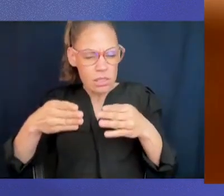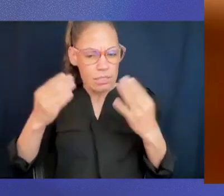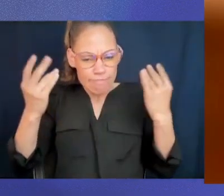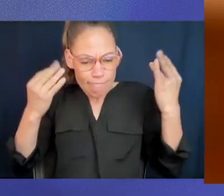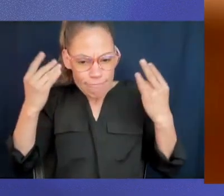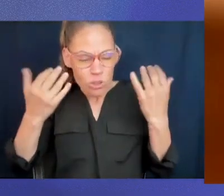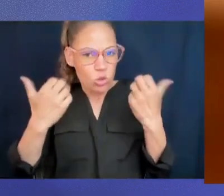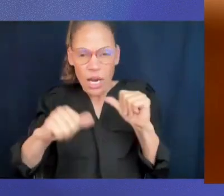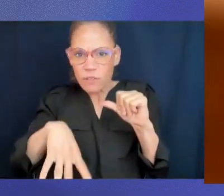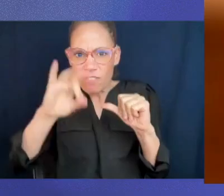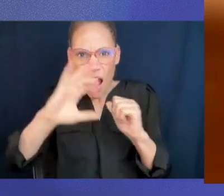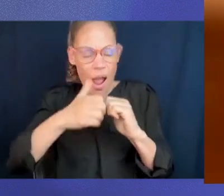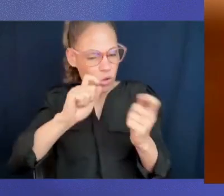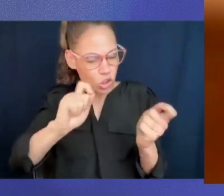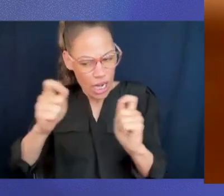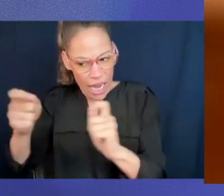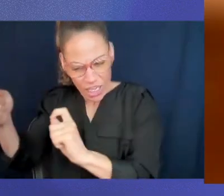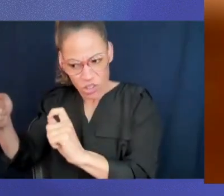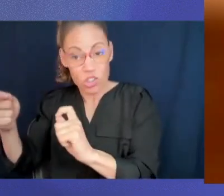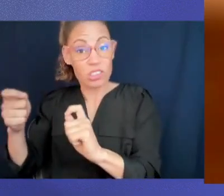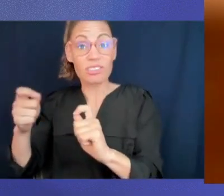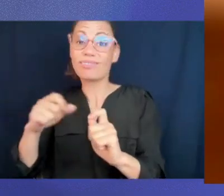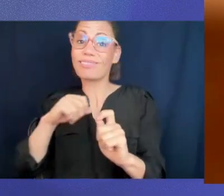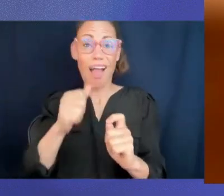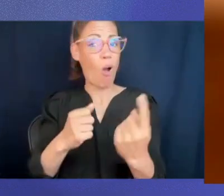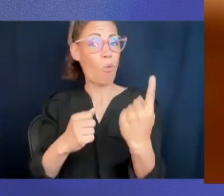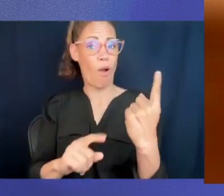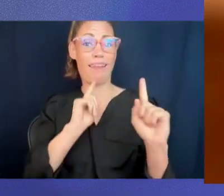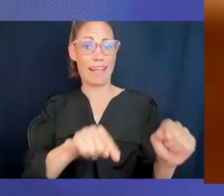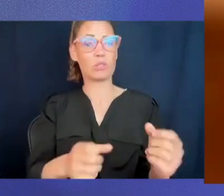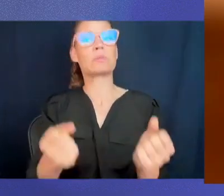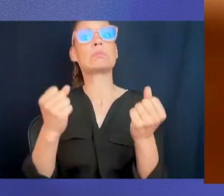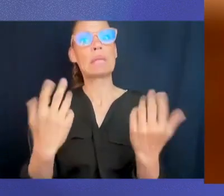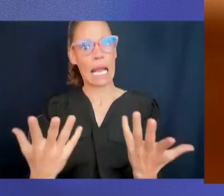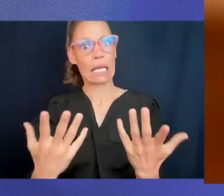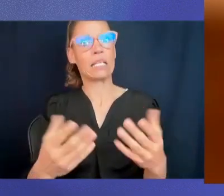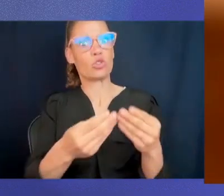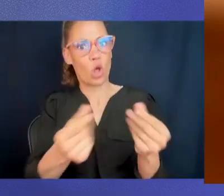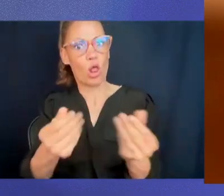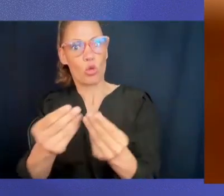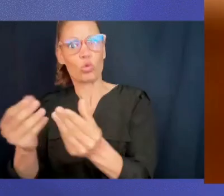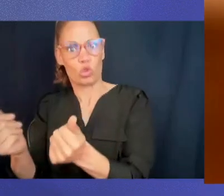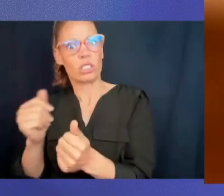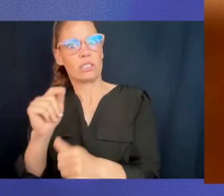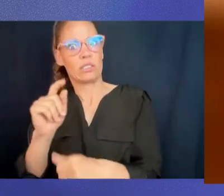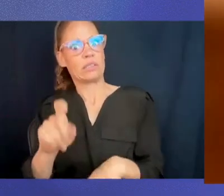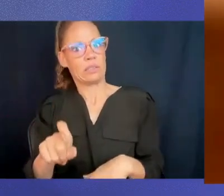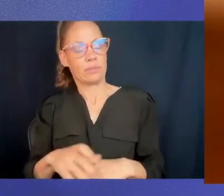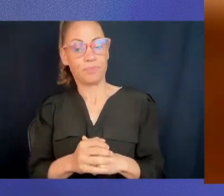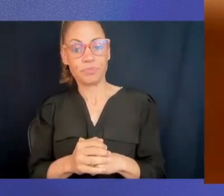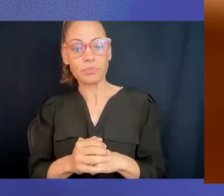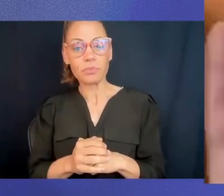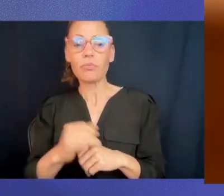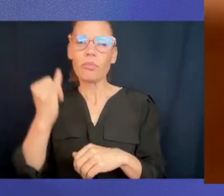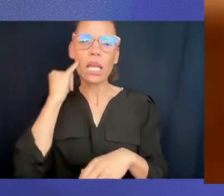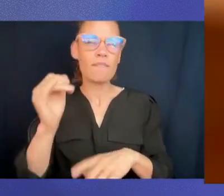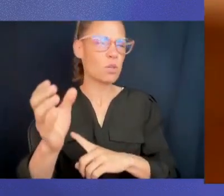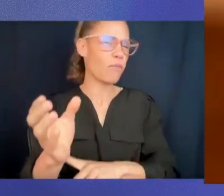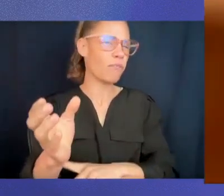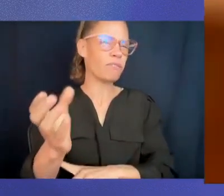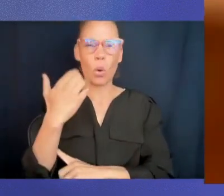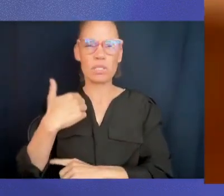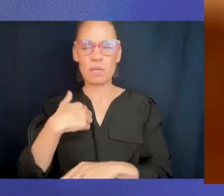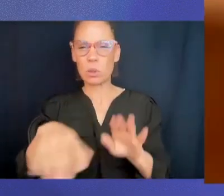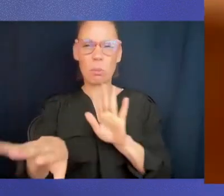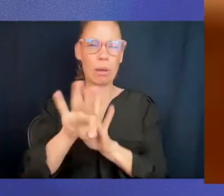and they're not few, they're many. But if you force me to name one lever, one most